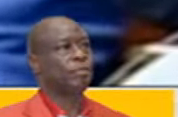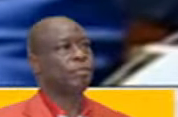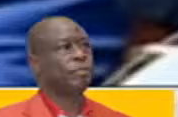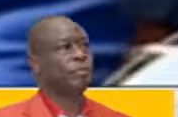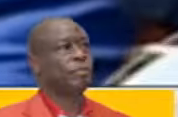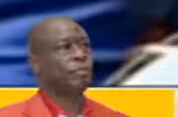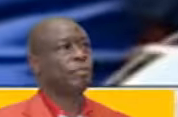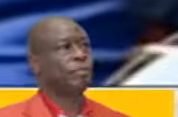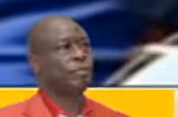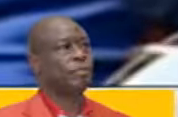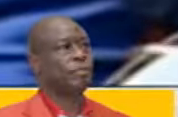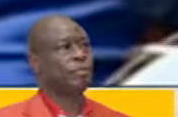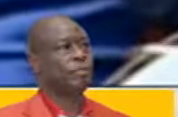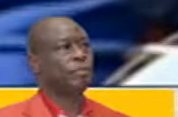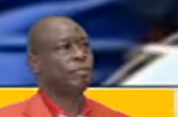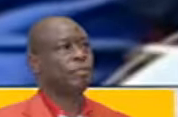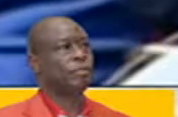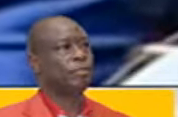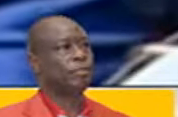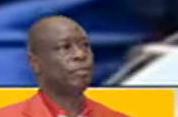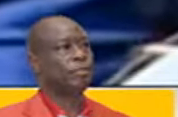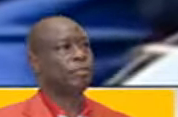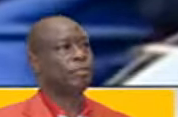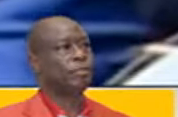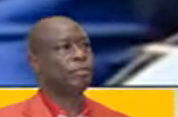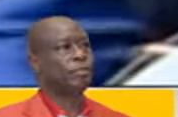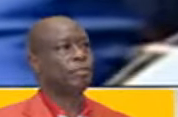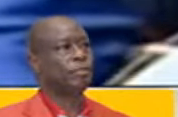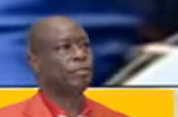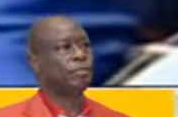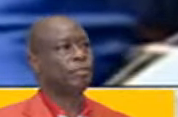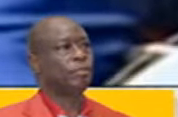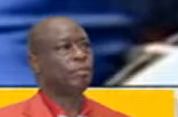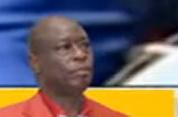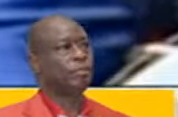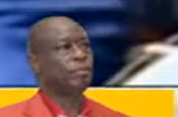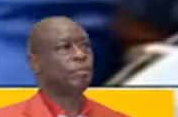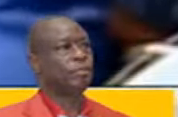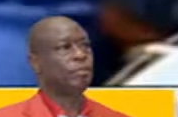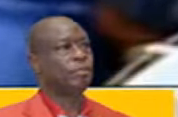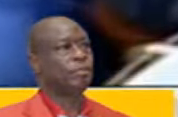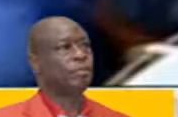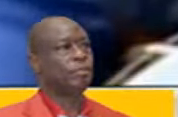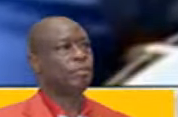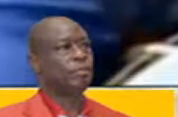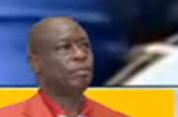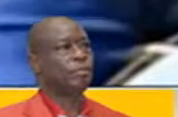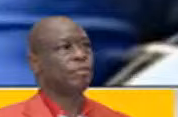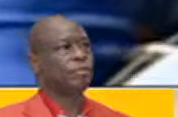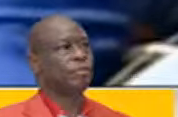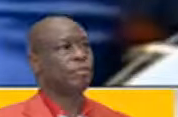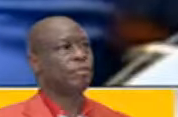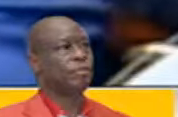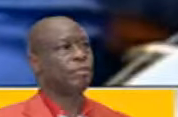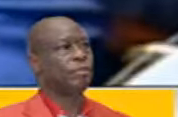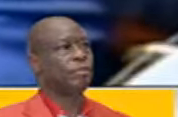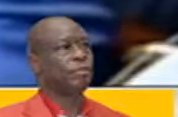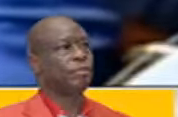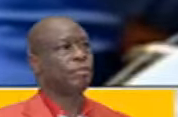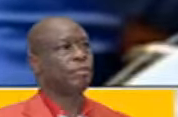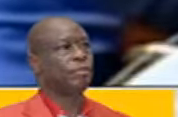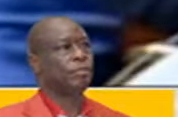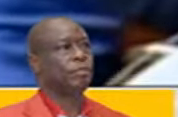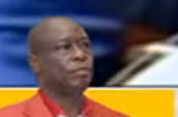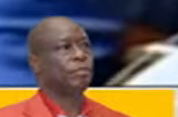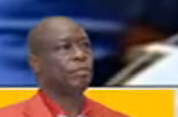evacuate members of the public for their own safety from the 30-meter riparian zone of the Nairobi River. Yes. And when that